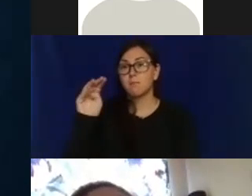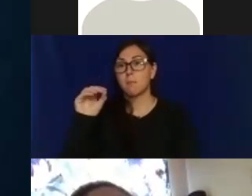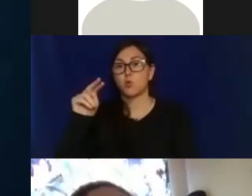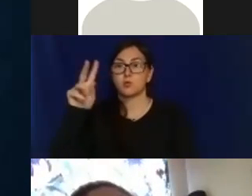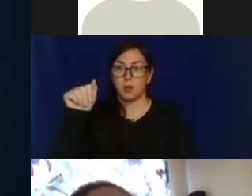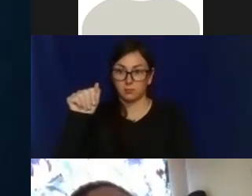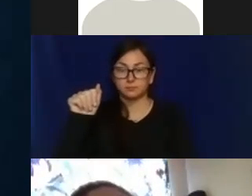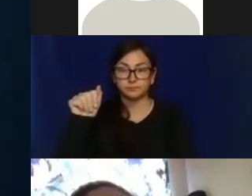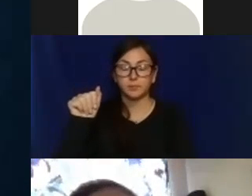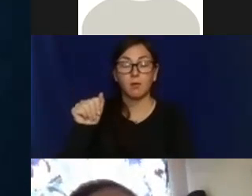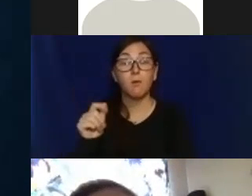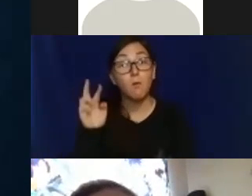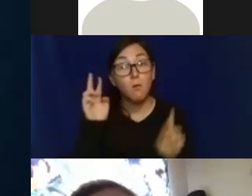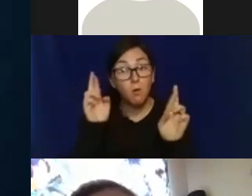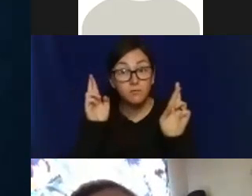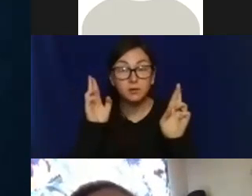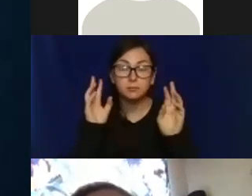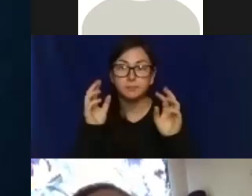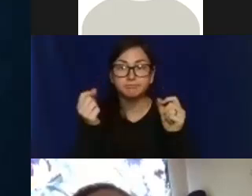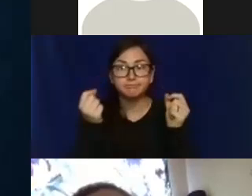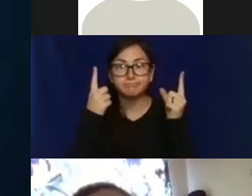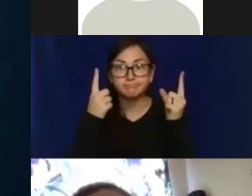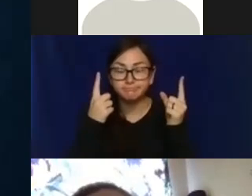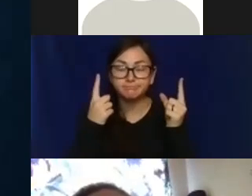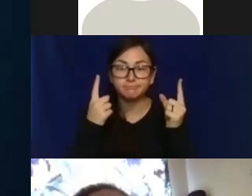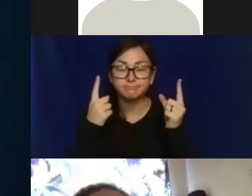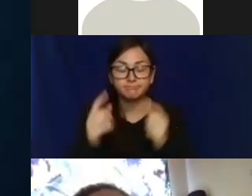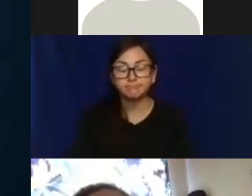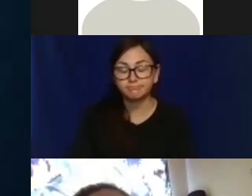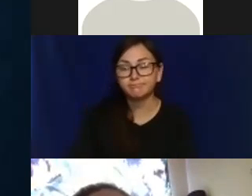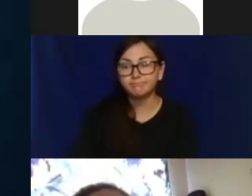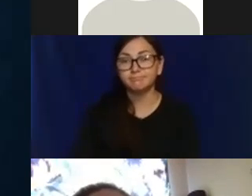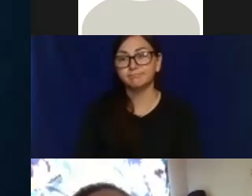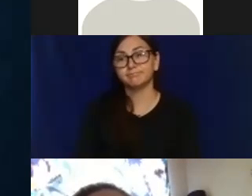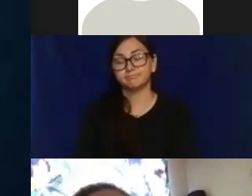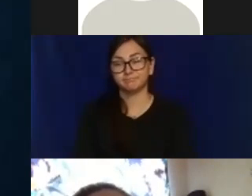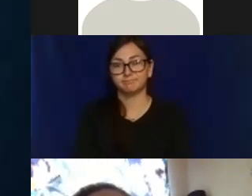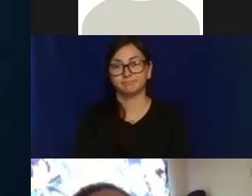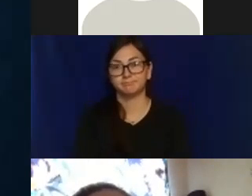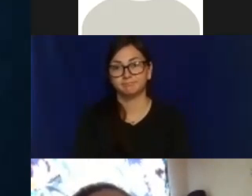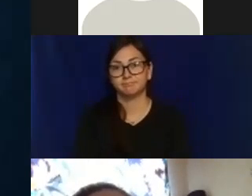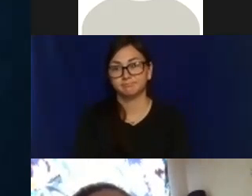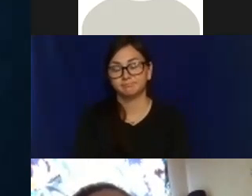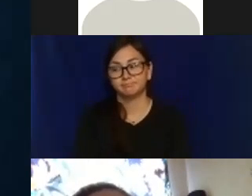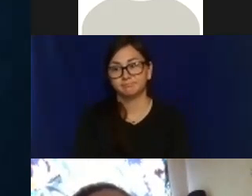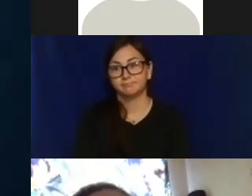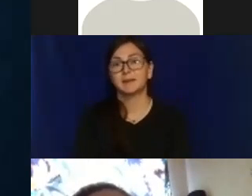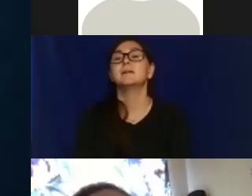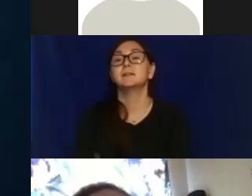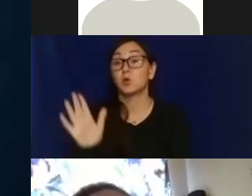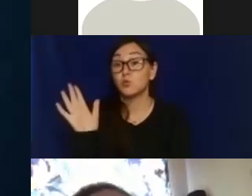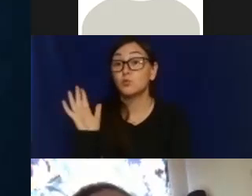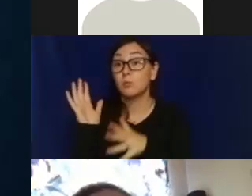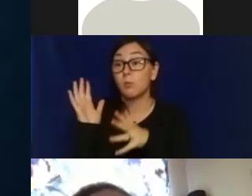you'll see how the lone pair that we have to put it someplace. And the only place you can put it will be the central